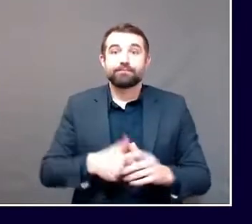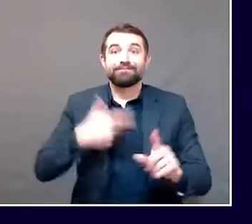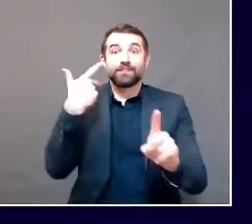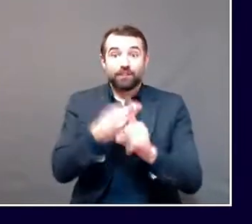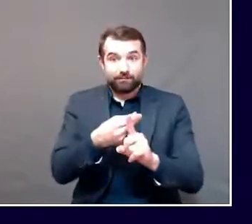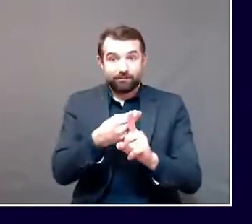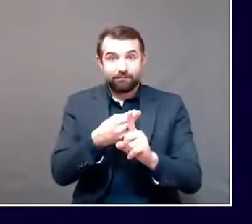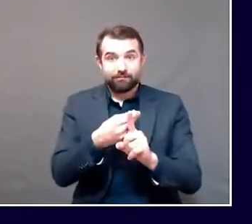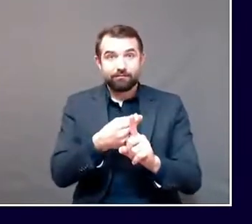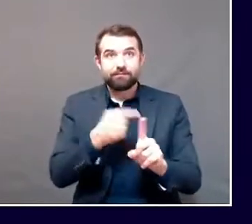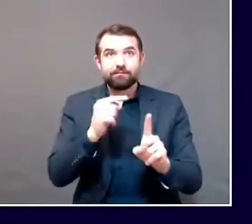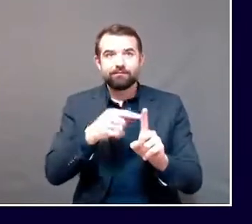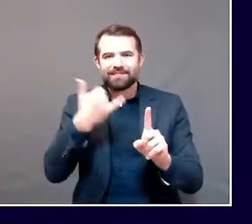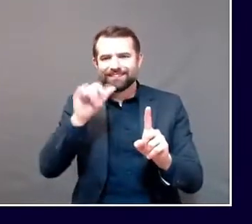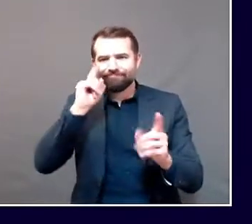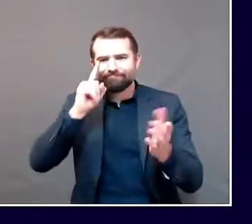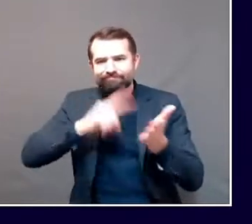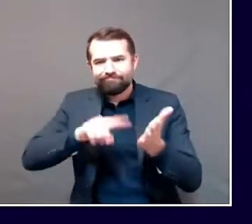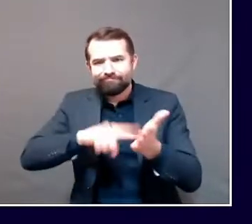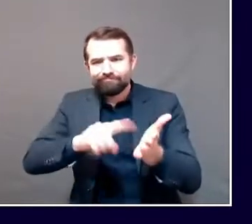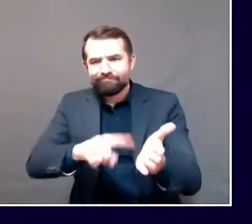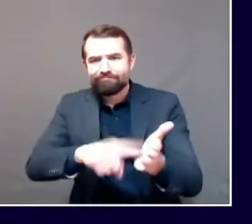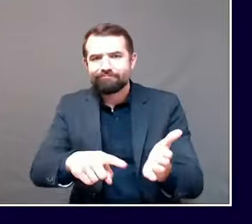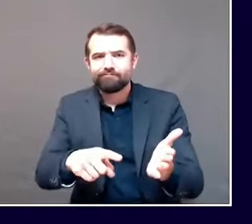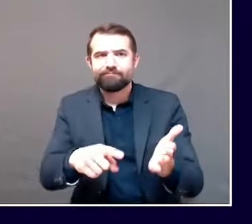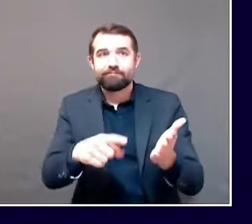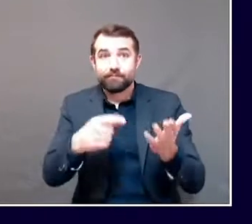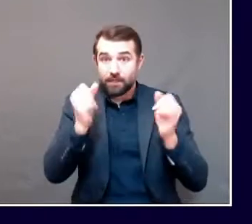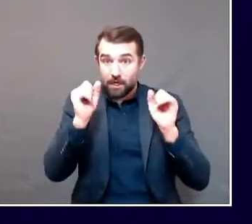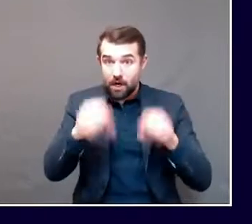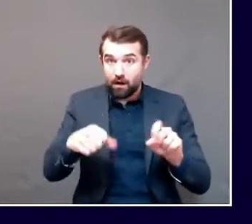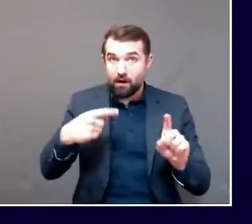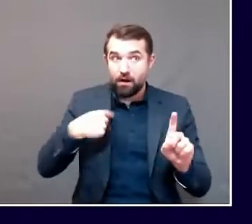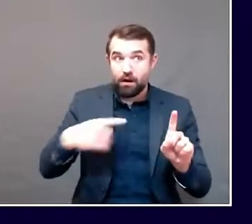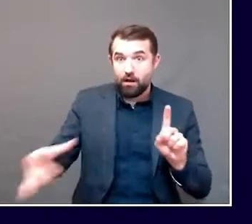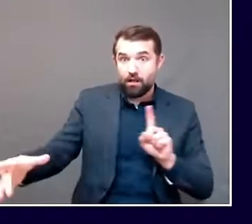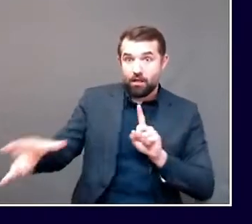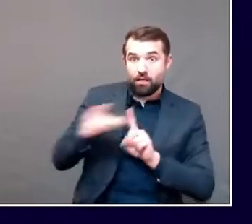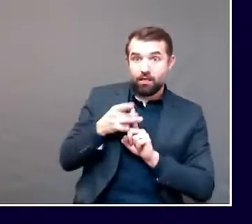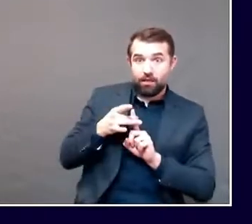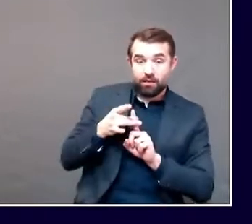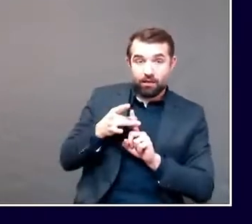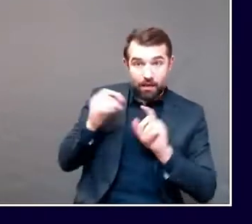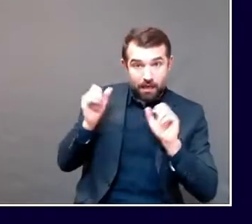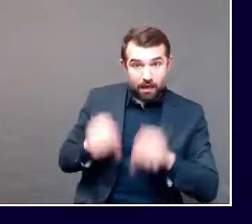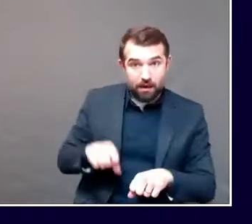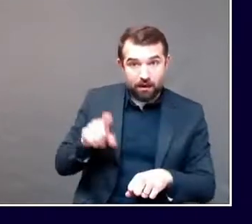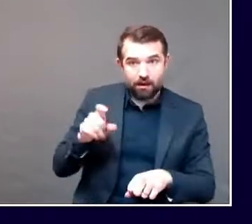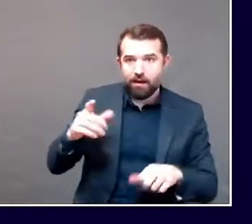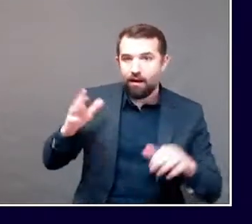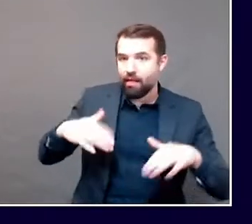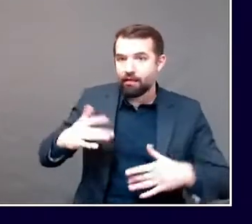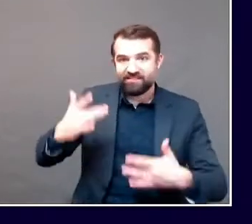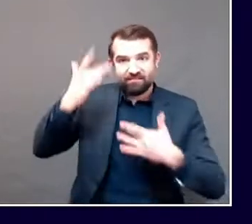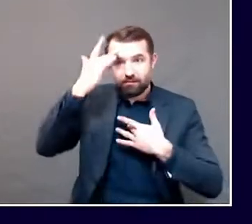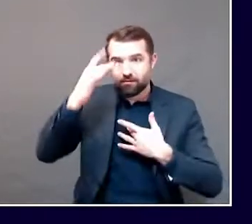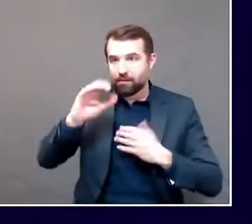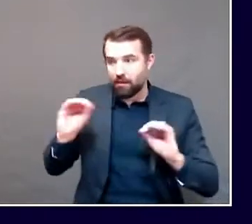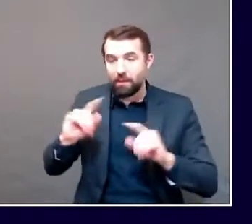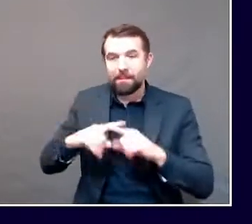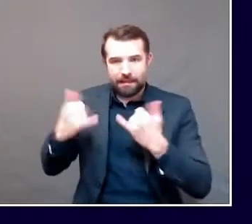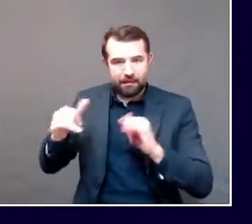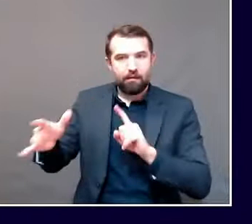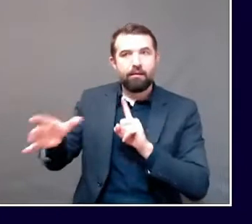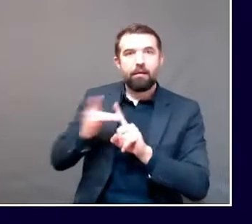or spreading the virus. There are early and positive signs to suggest that they do reduce that likelihood,